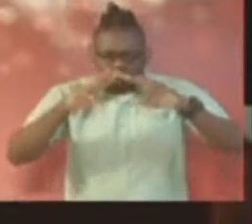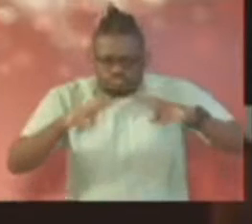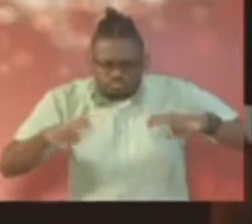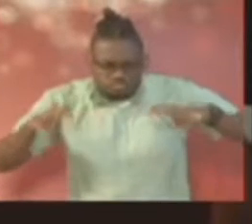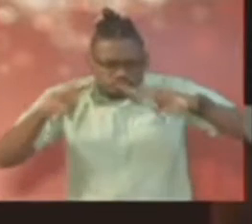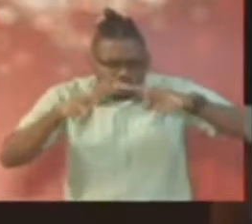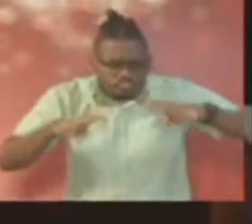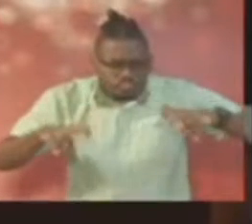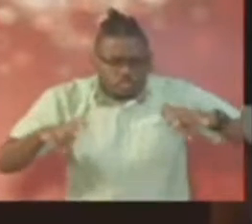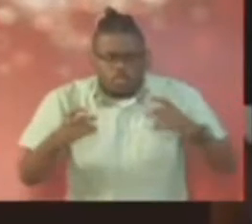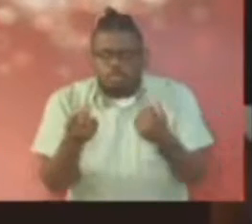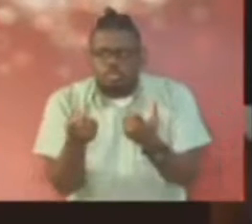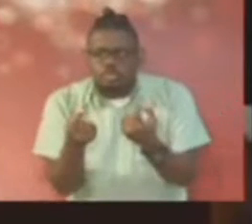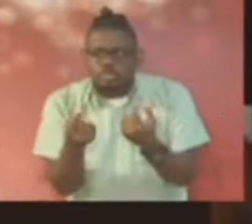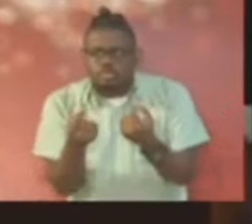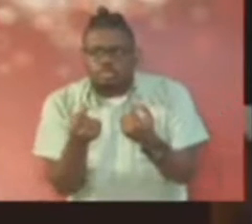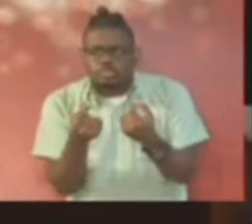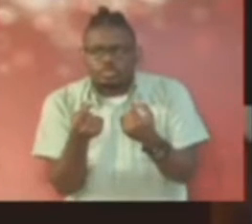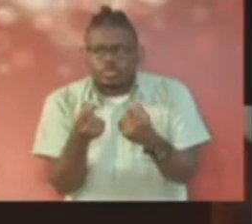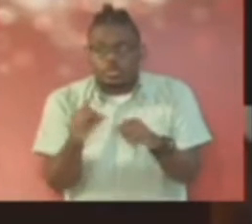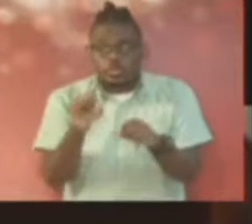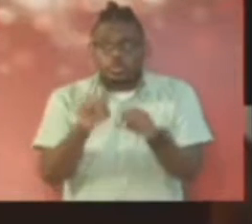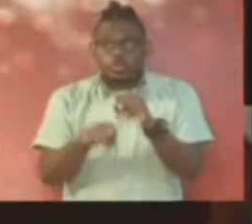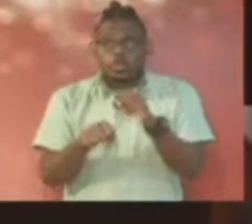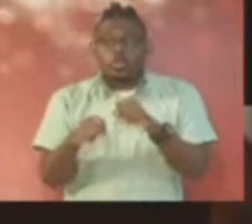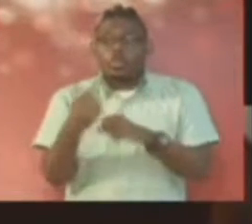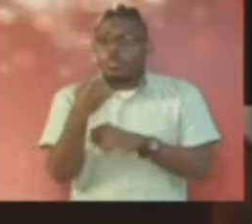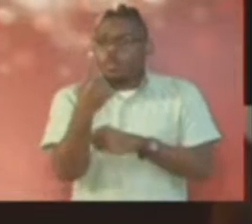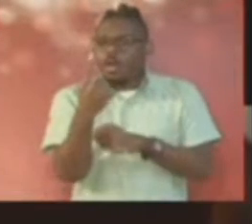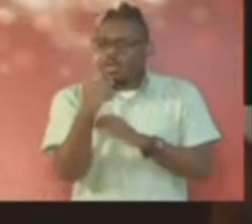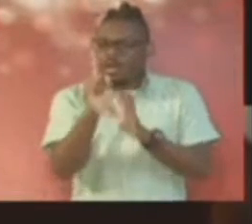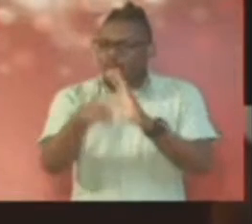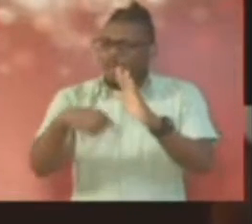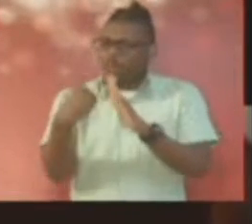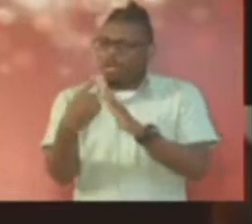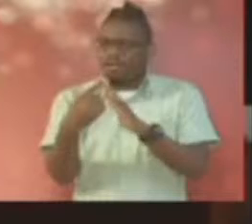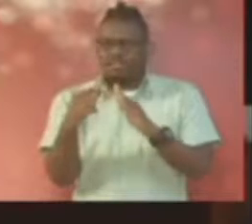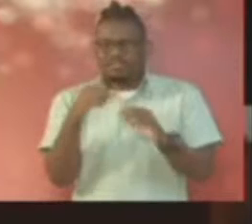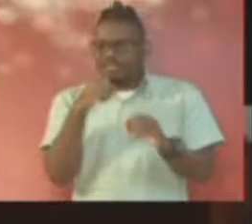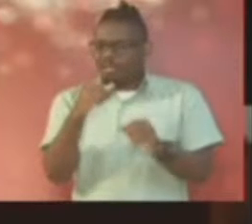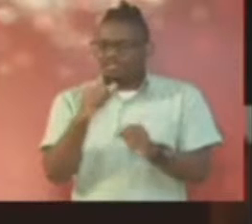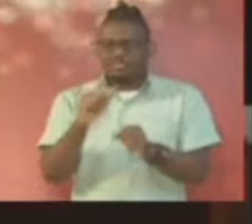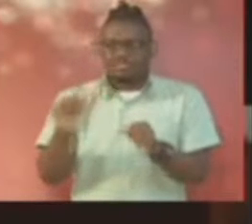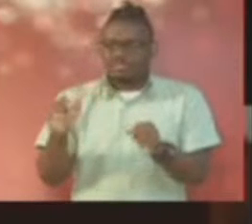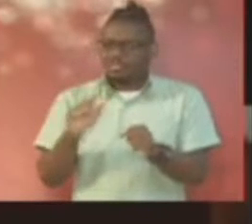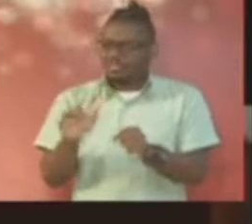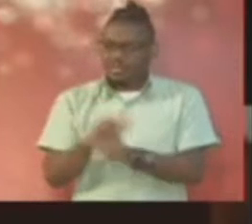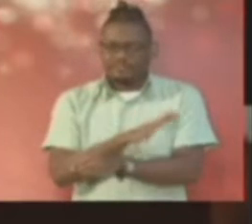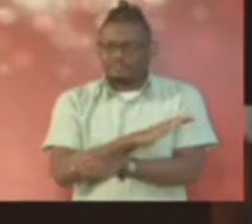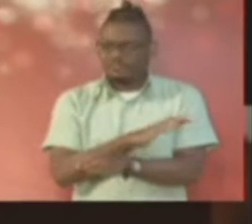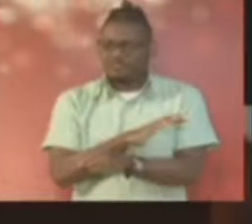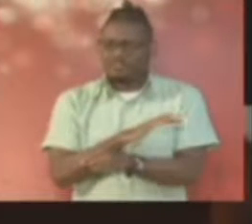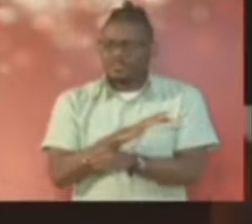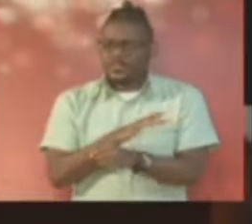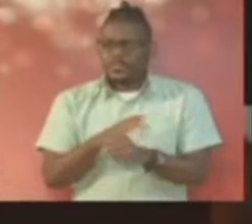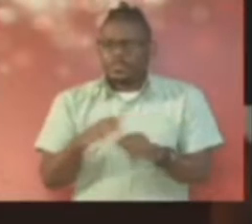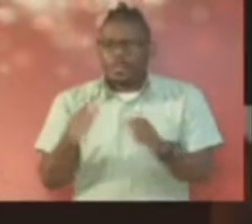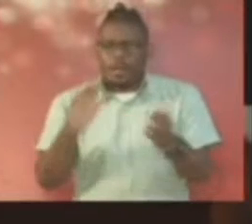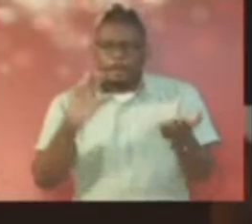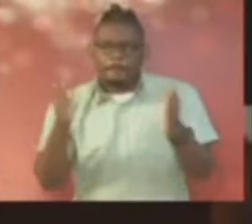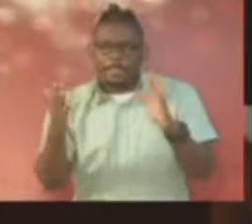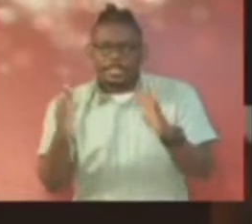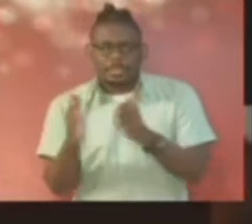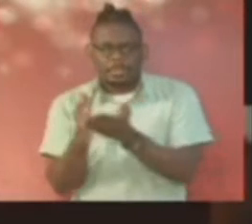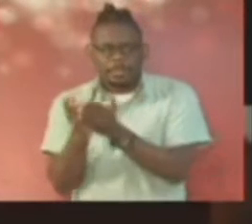worship session, so that the 1 hour is really inadequate in the context of that fast ferry situation. That is the basis